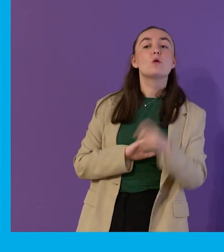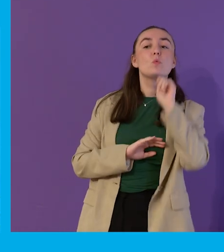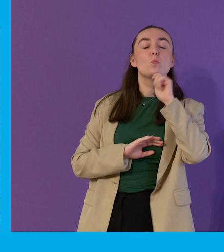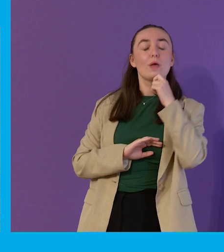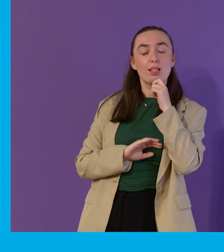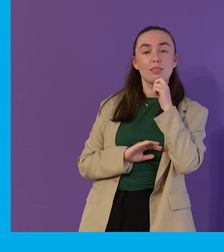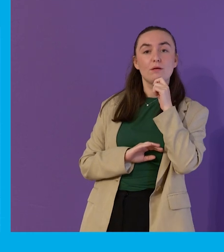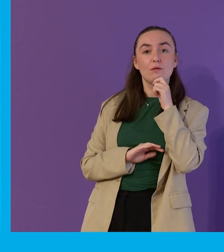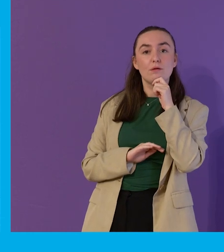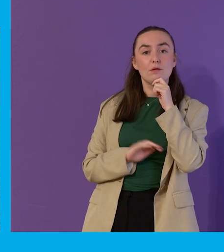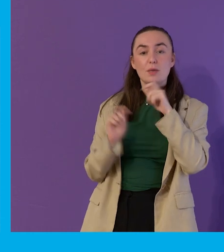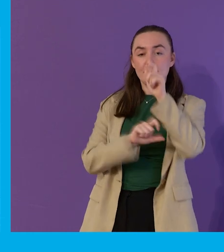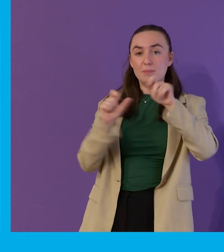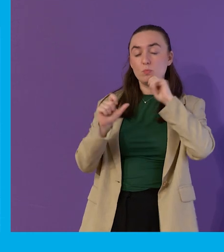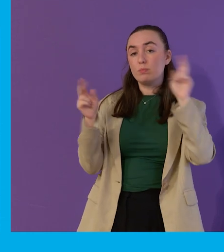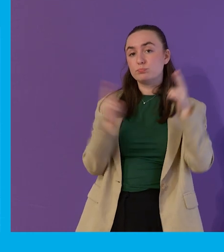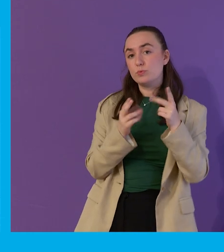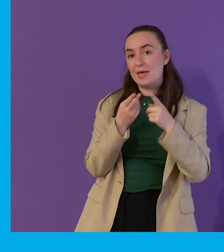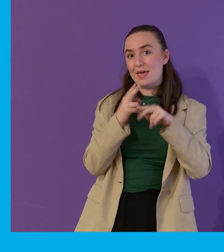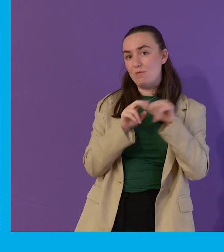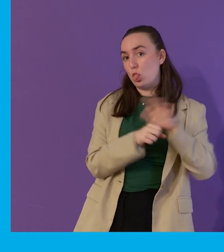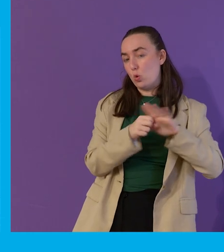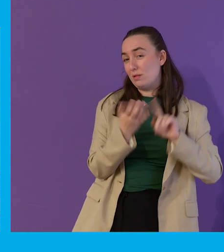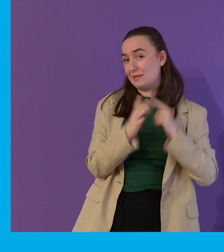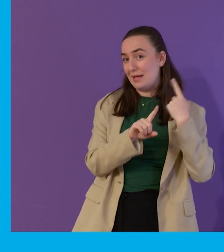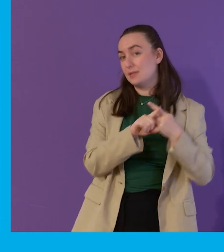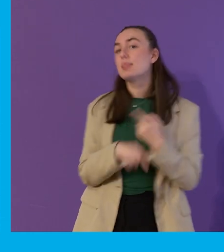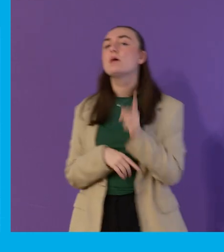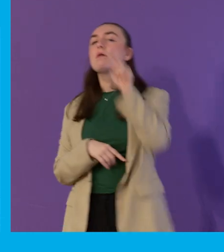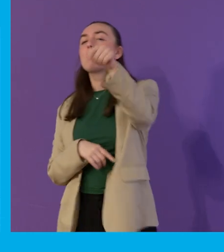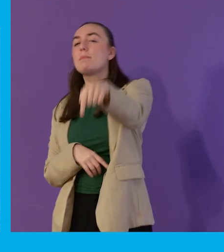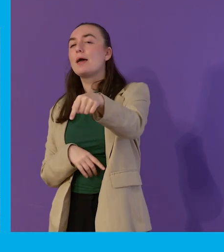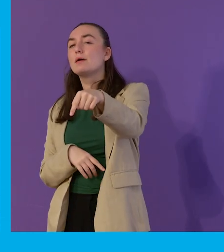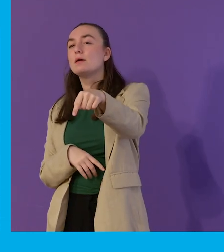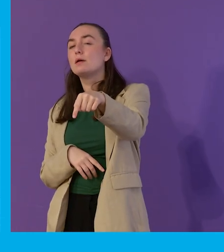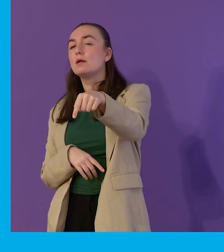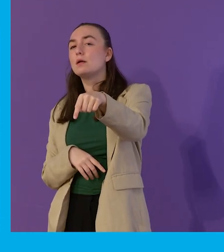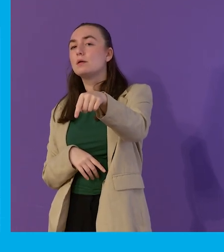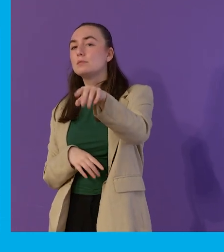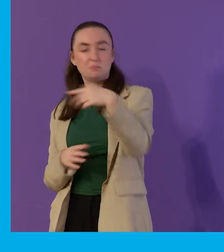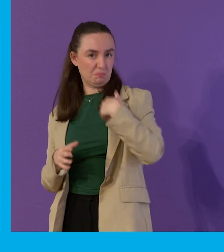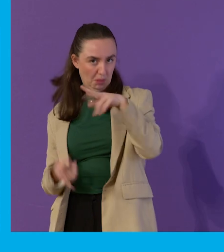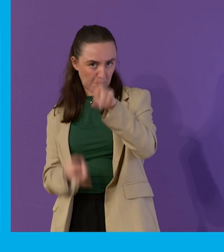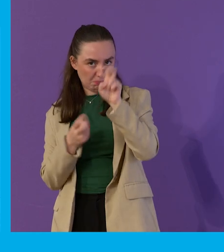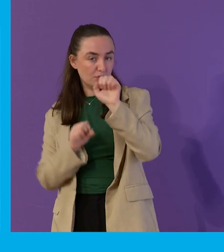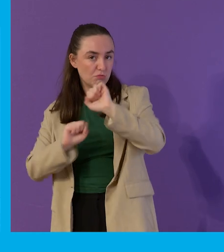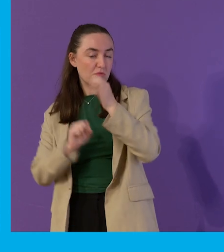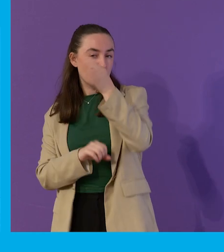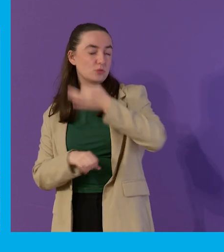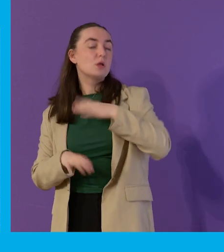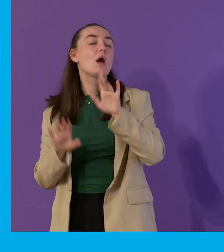people if we get the local tax levy in? And then I think there's something at the back was, and maybe you picked it up differently, but I kind of picked it up